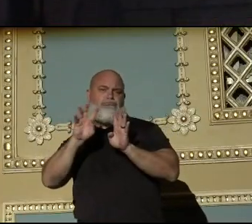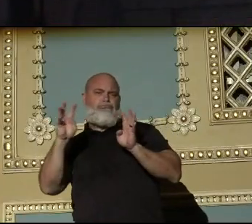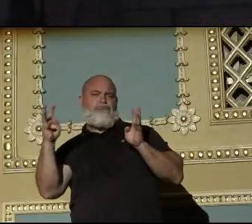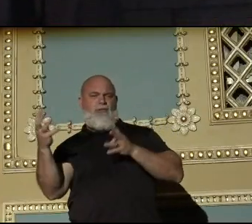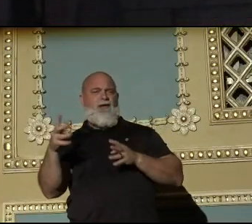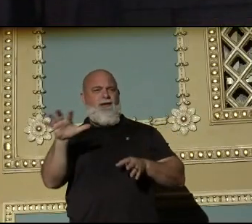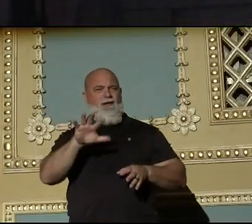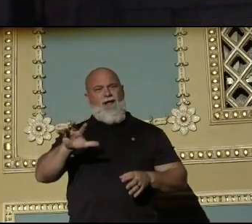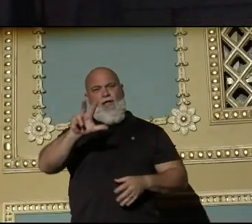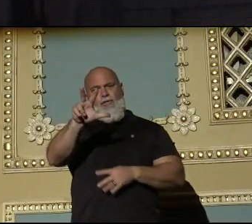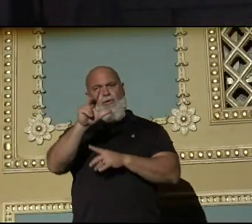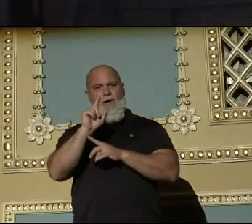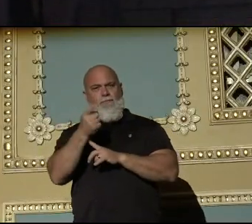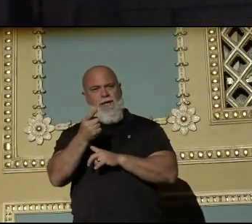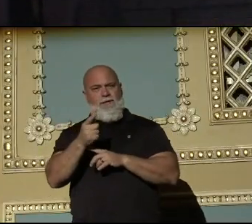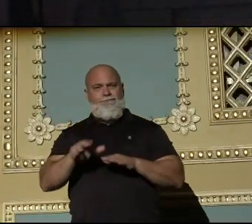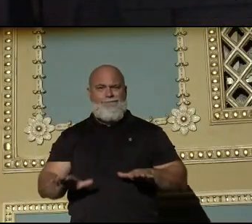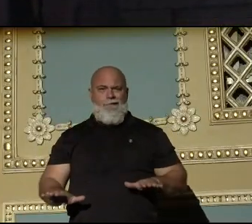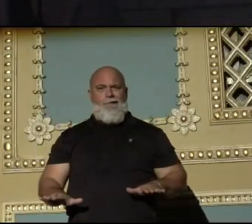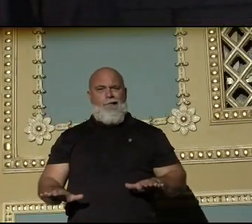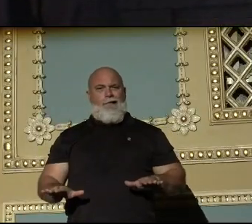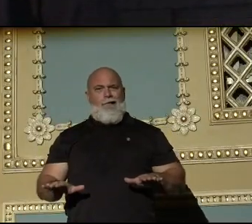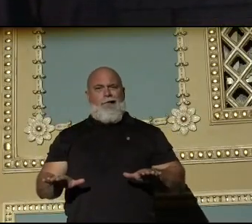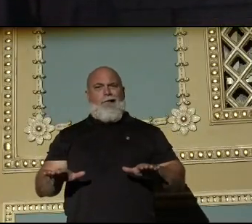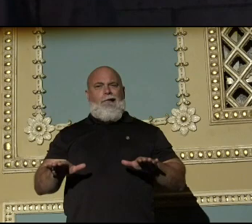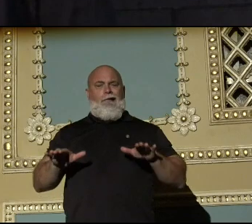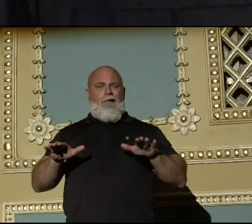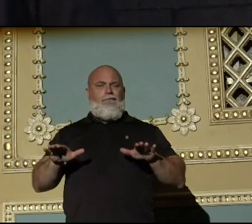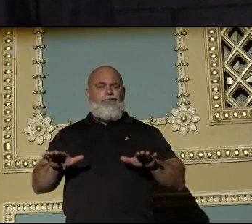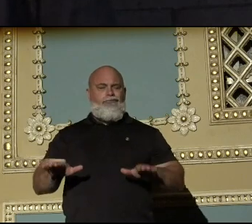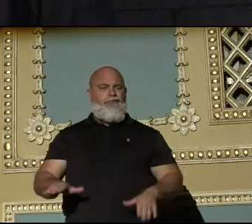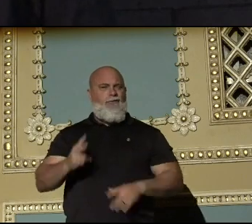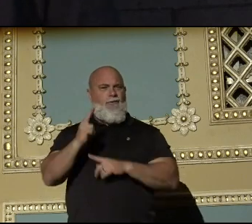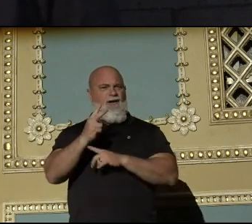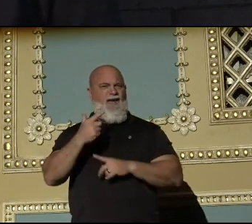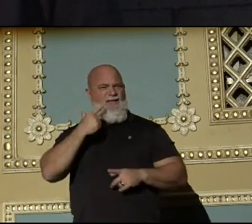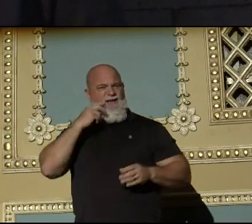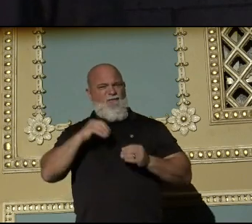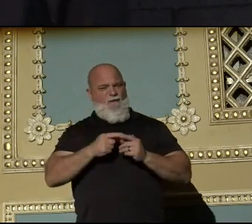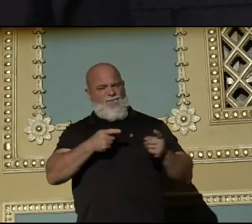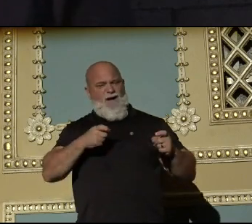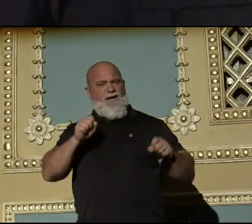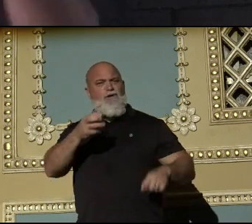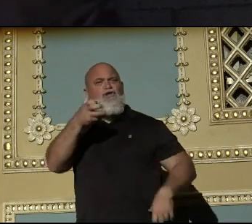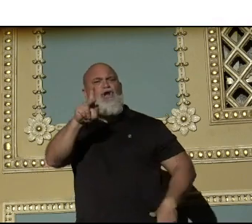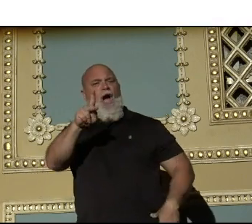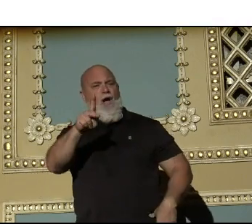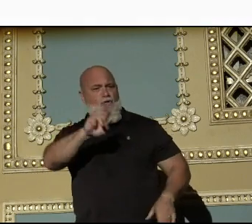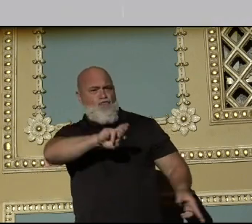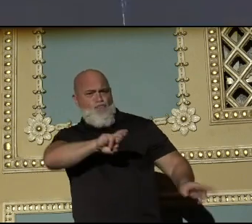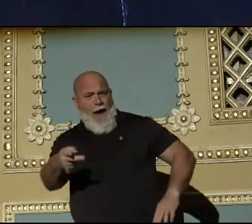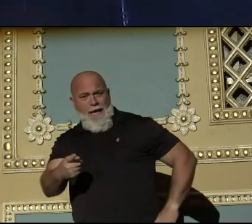3 minutes to bring it up to stage level, but I think we can do it more quickly. Chuck, are you ready?